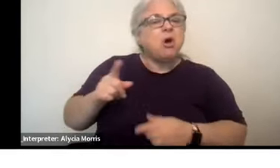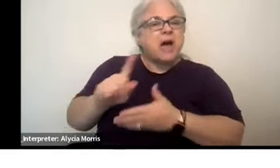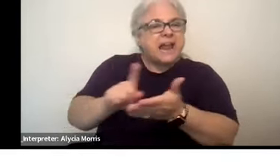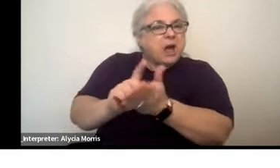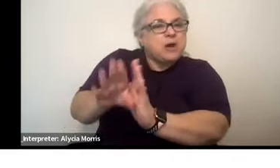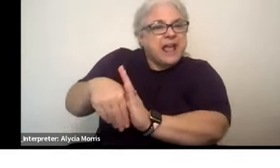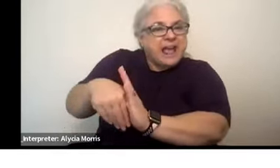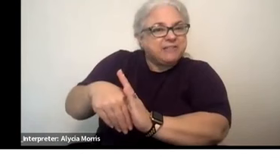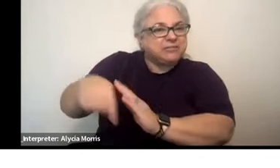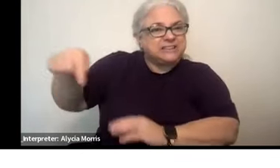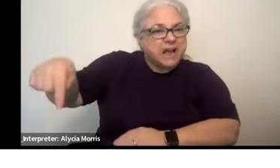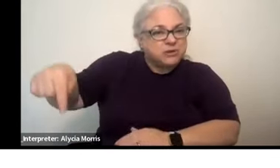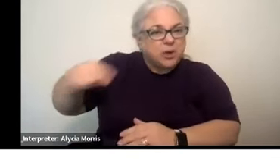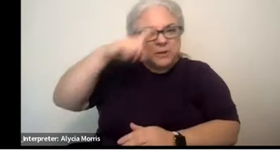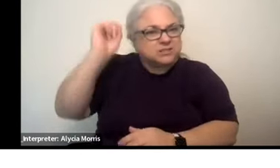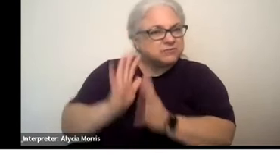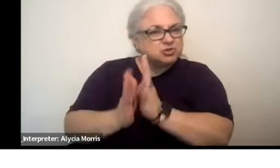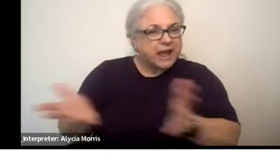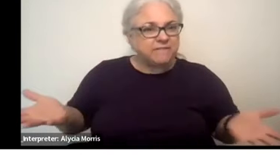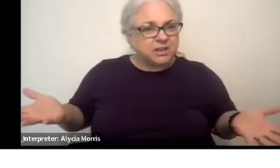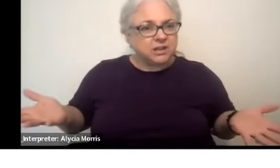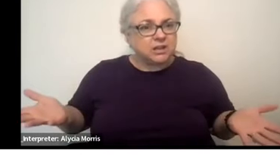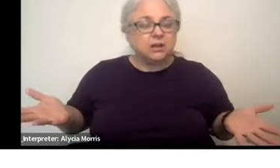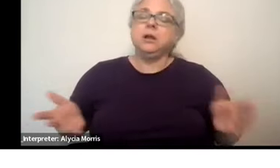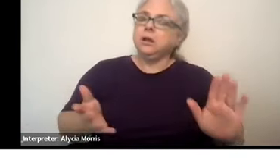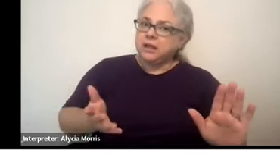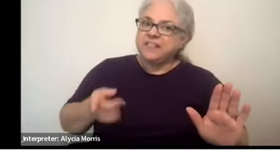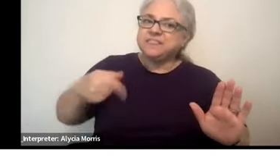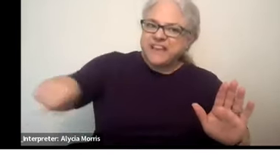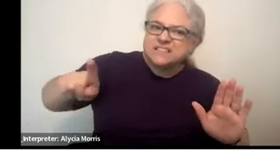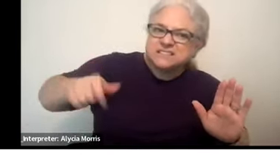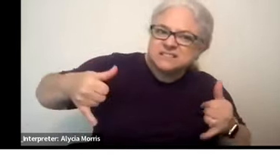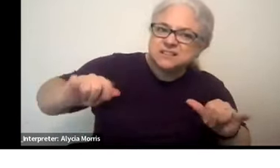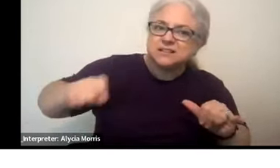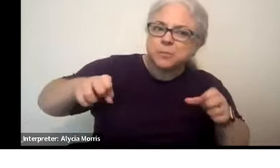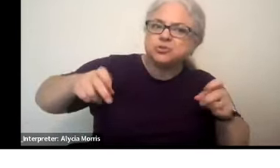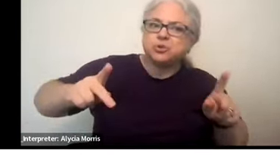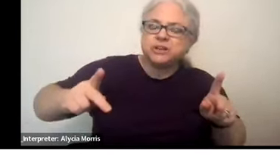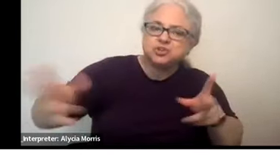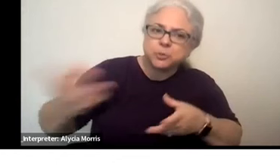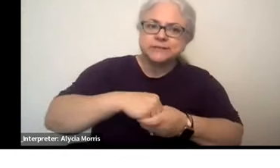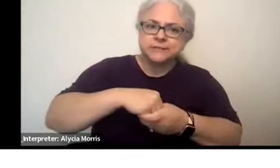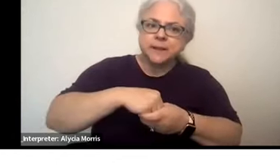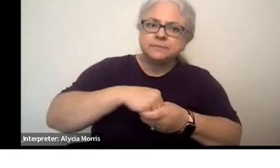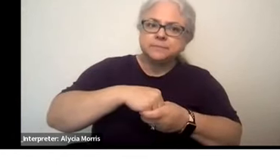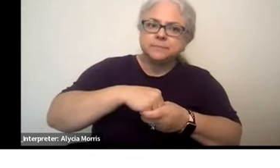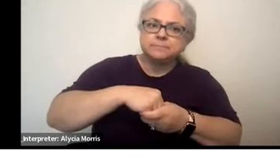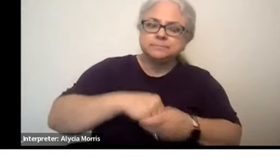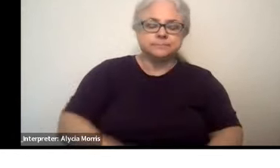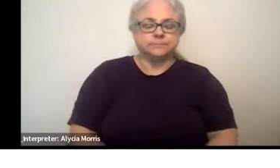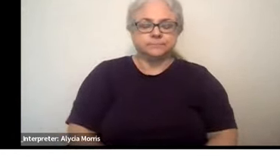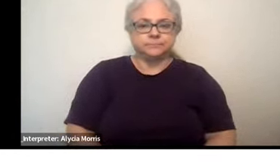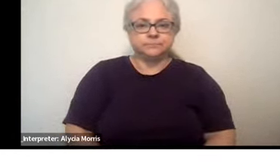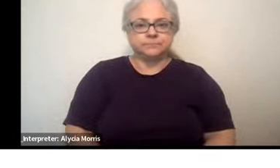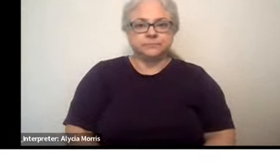away. And it's very important to give them the opportunity to participate virtually. I will emphasize